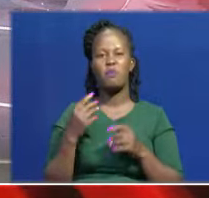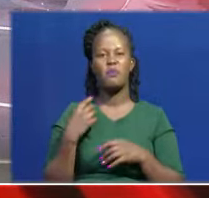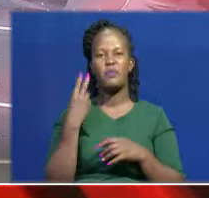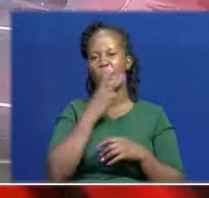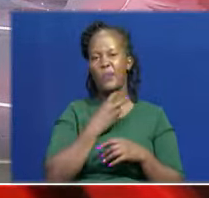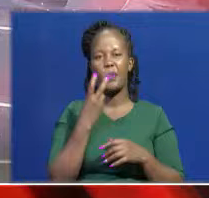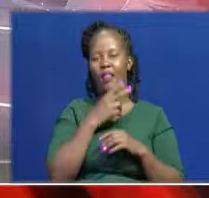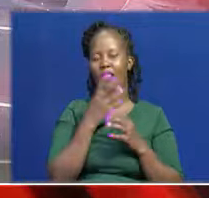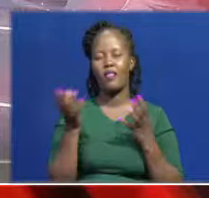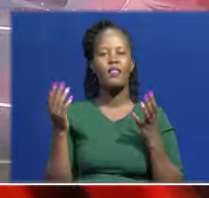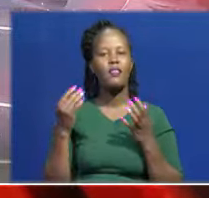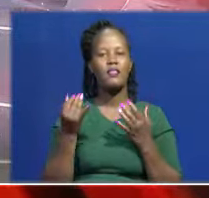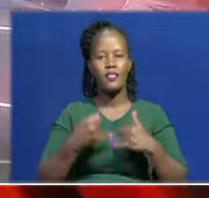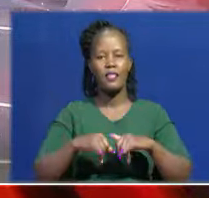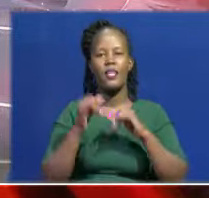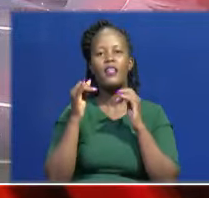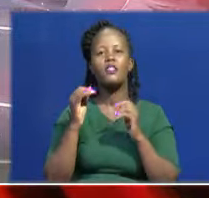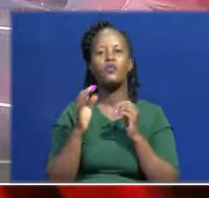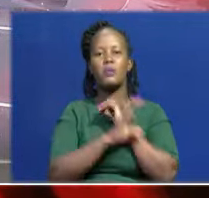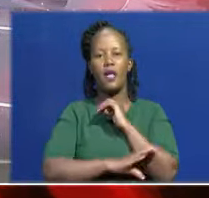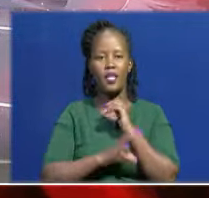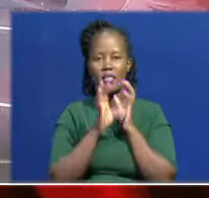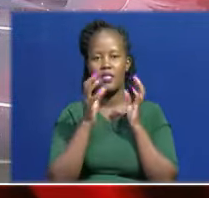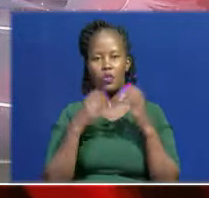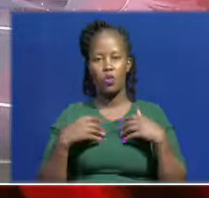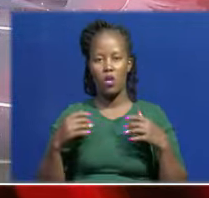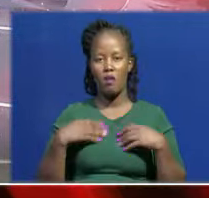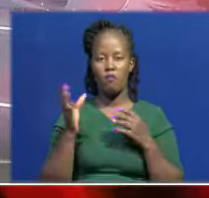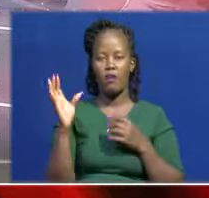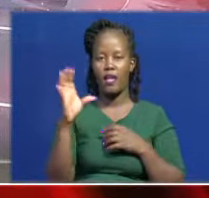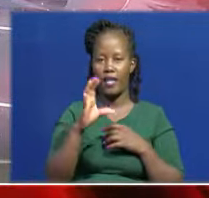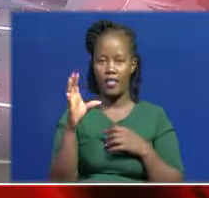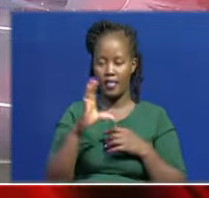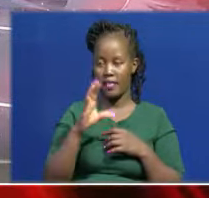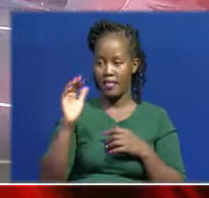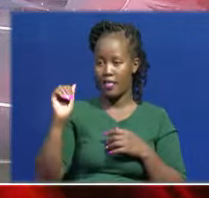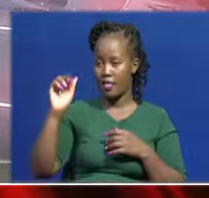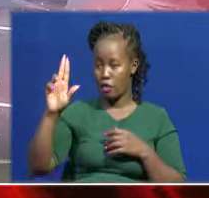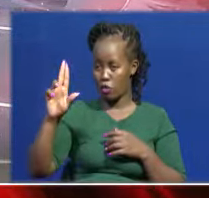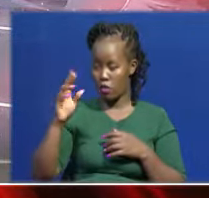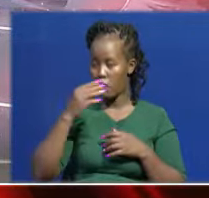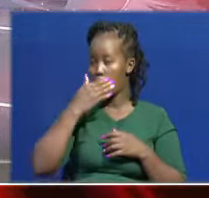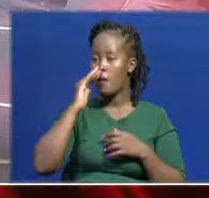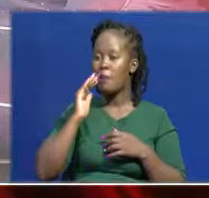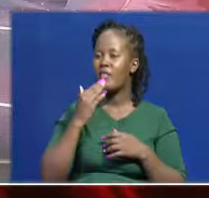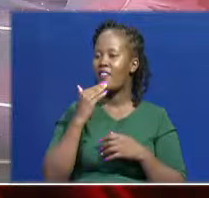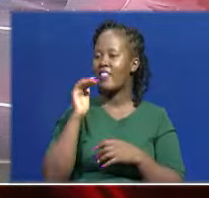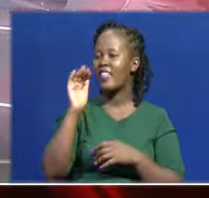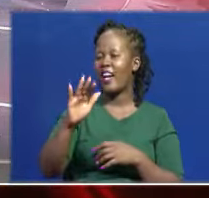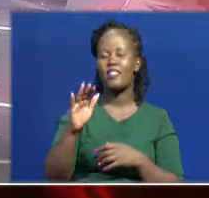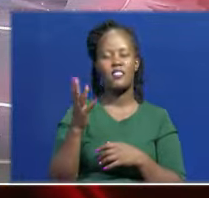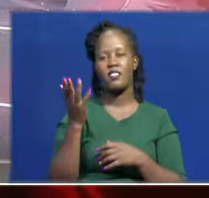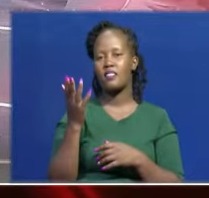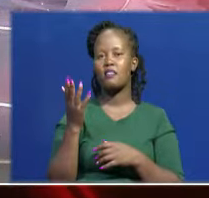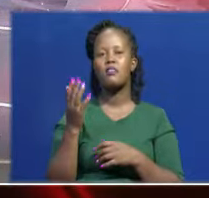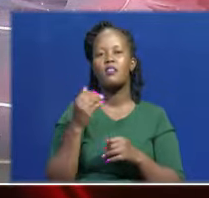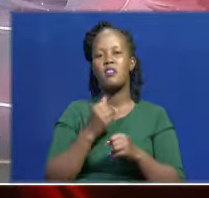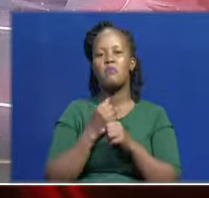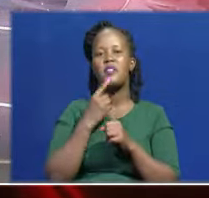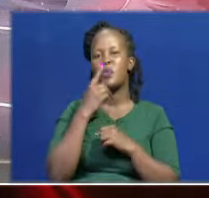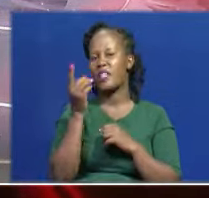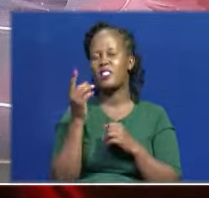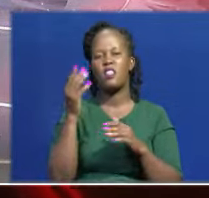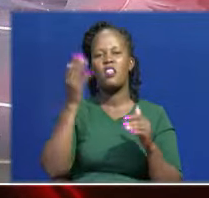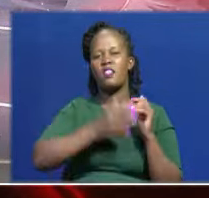weaken Kenya's bid to front a candidate in the African Union. Mudavadi asked politicians to stop making the AU bid a Raila Odinga